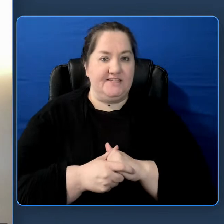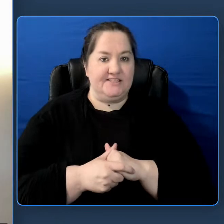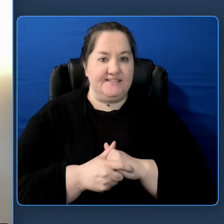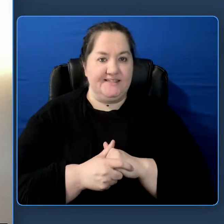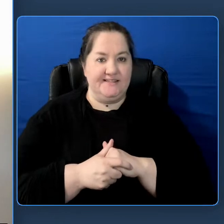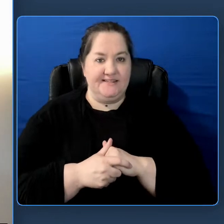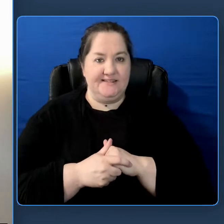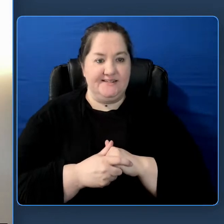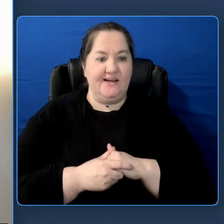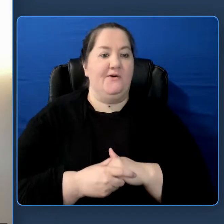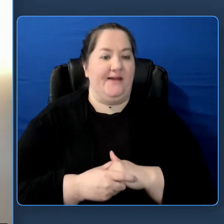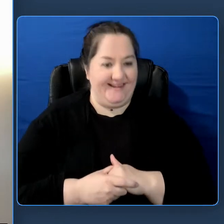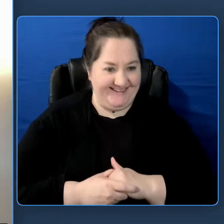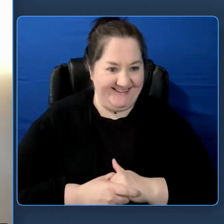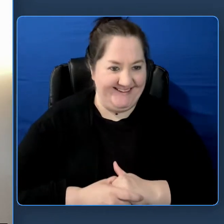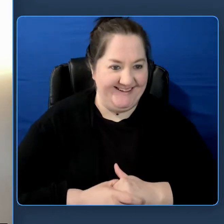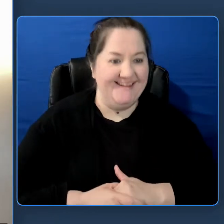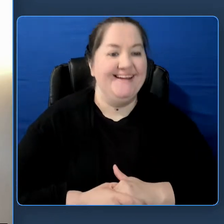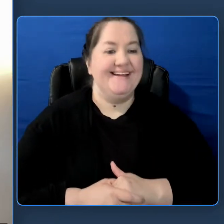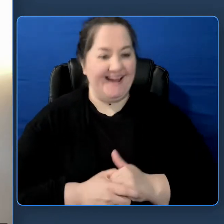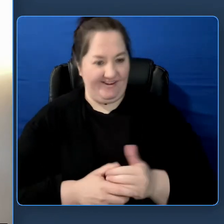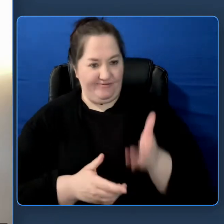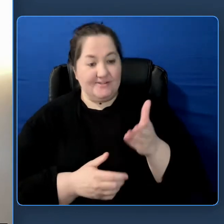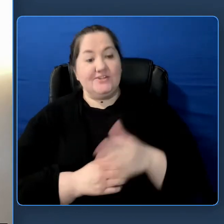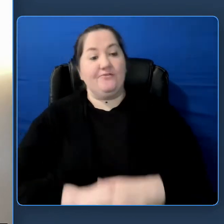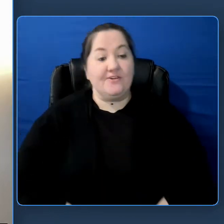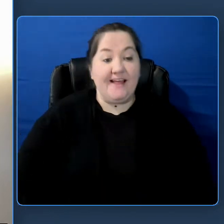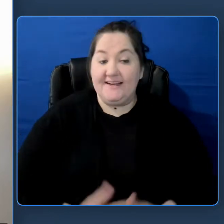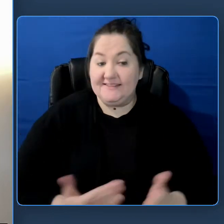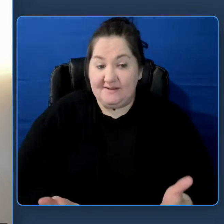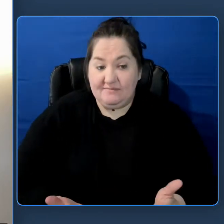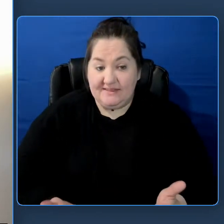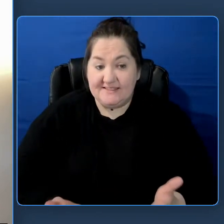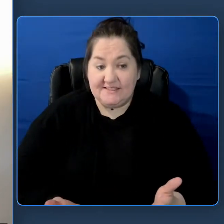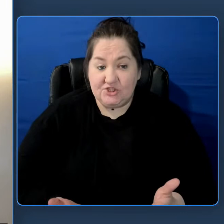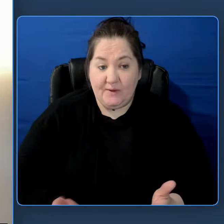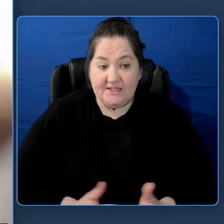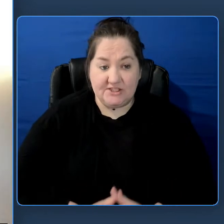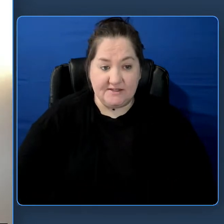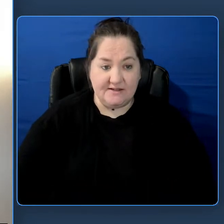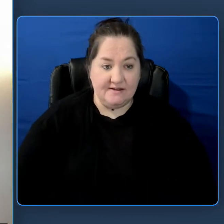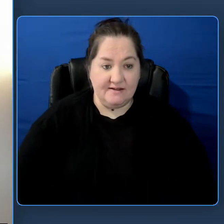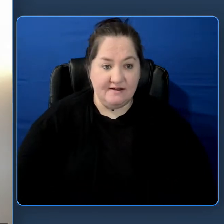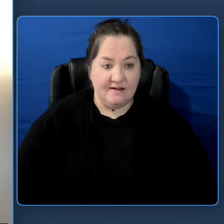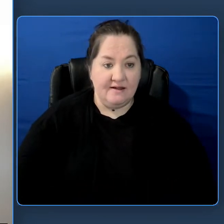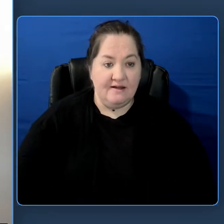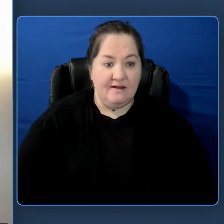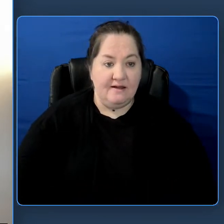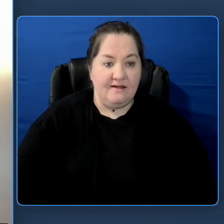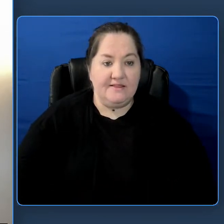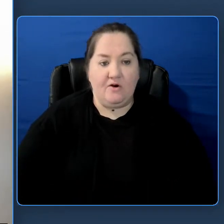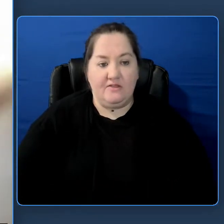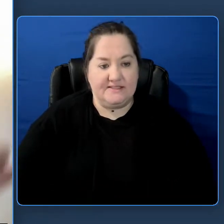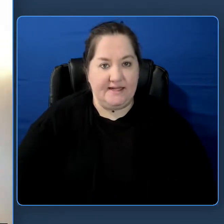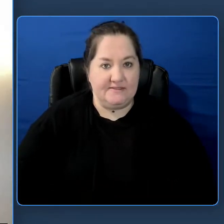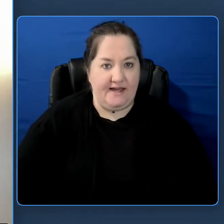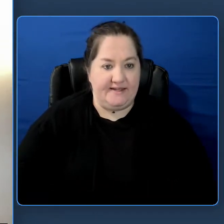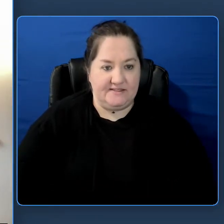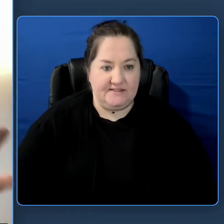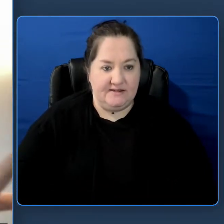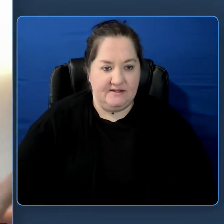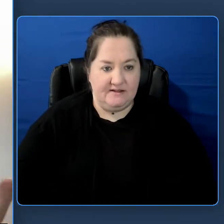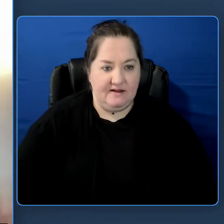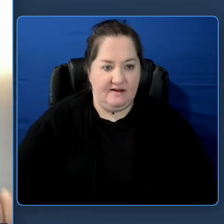Michael first, actually. Okay. Go ahead, Michael. Yeah. For like this situation, they're all the